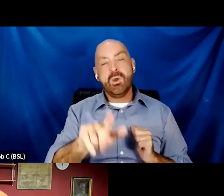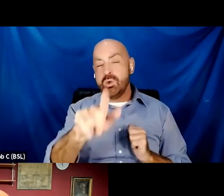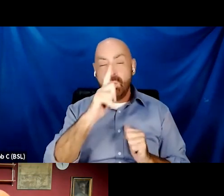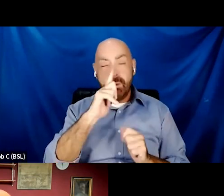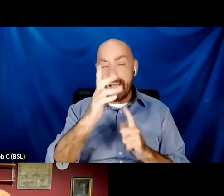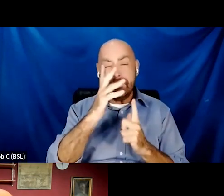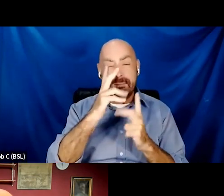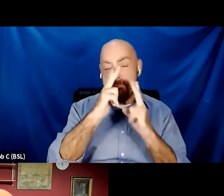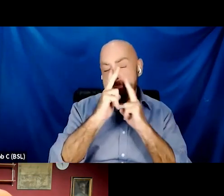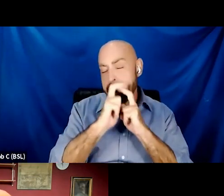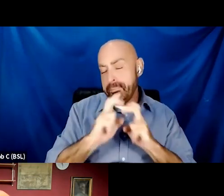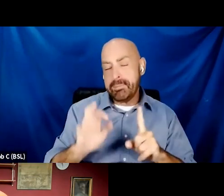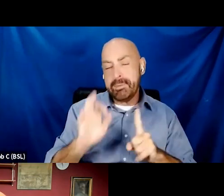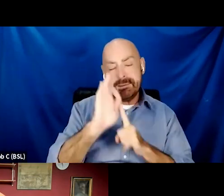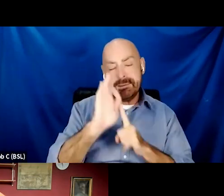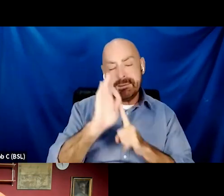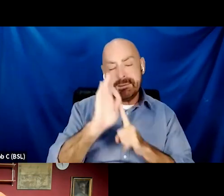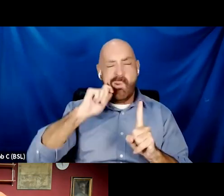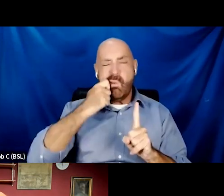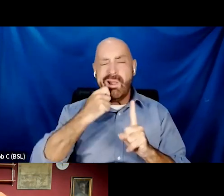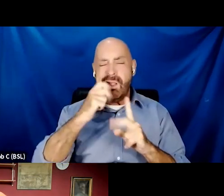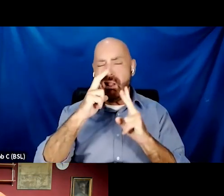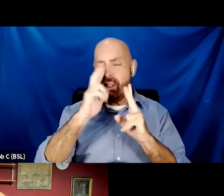will intend to do this. Other people should do it.